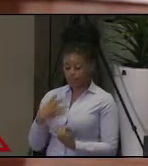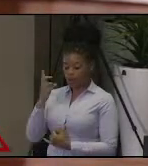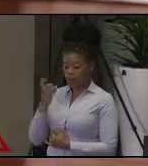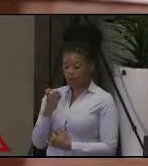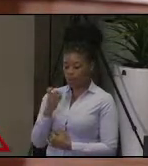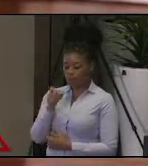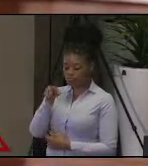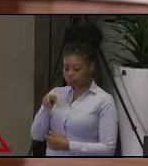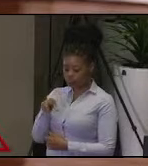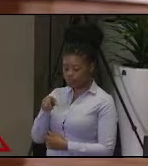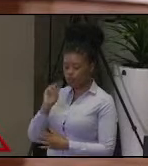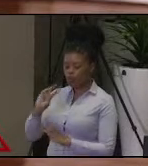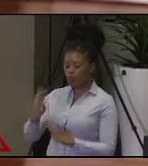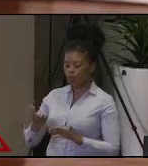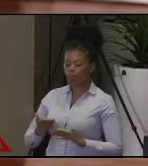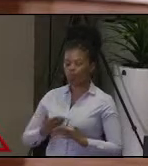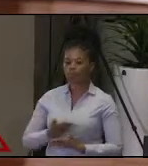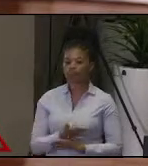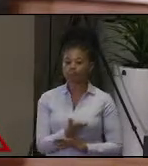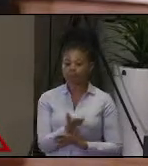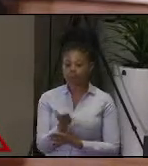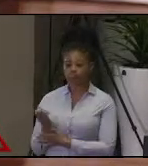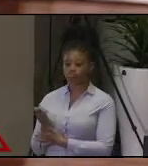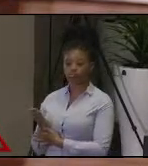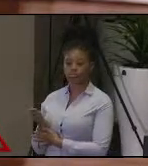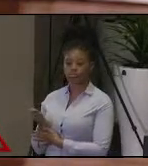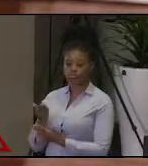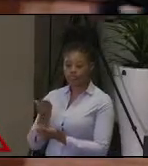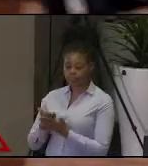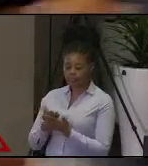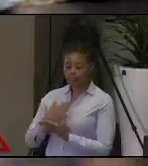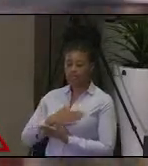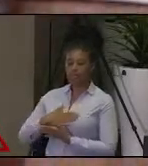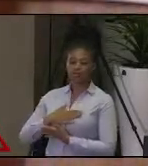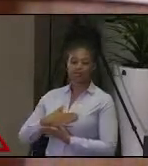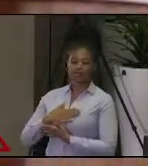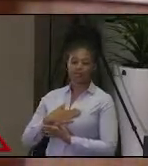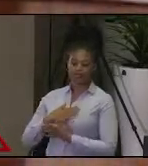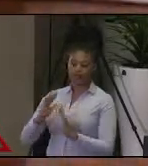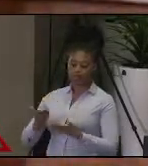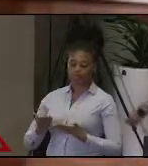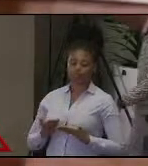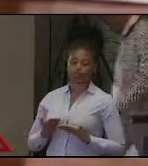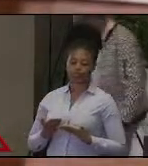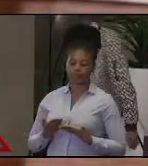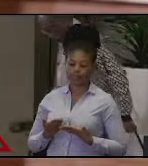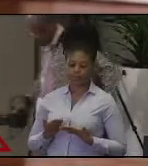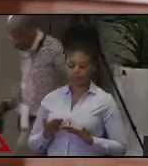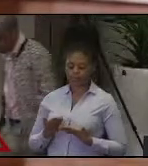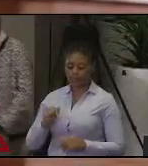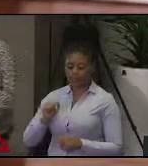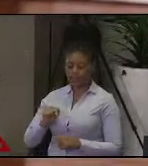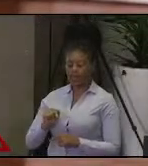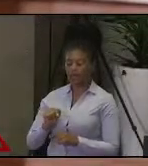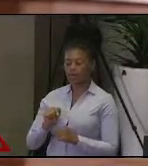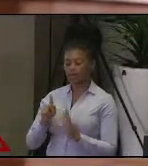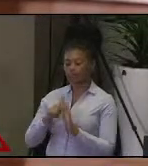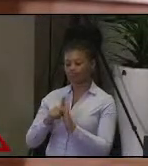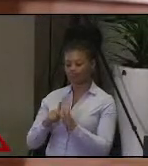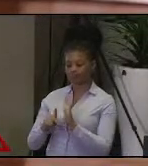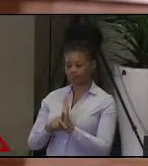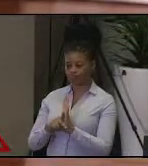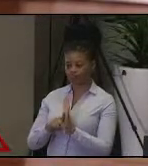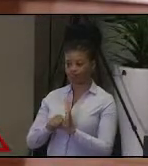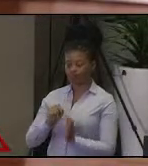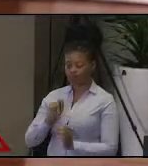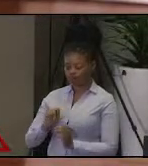someone who is going to welcome us so that you can feel welcome to this program. And that